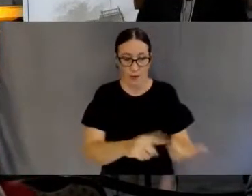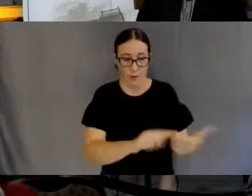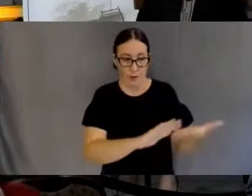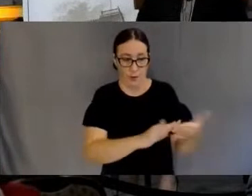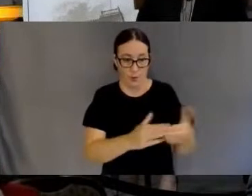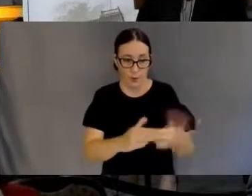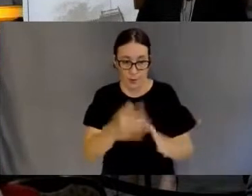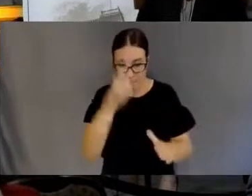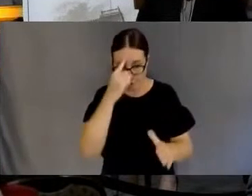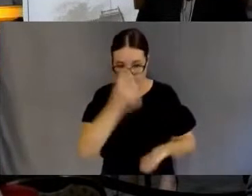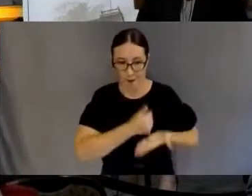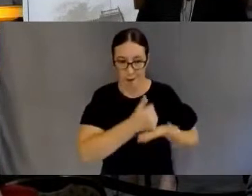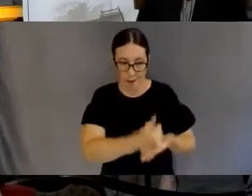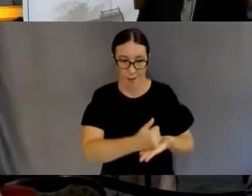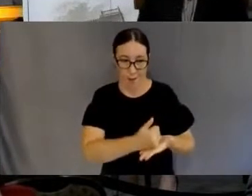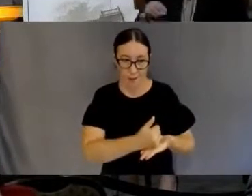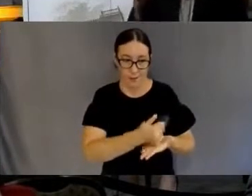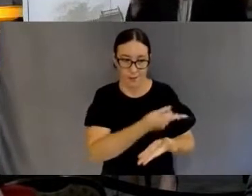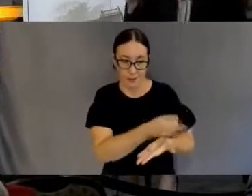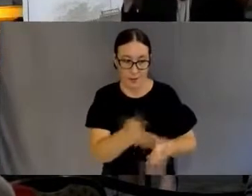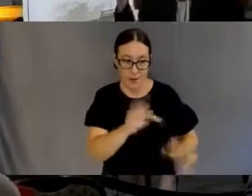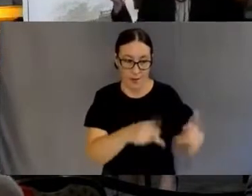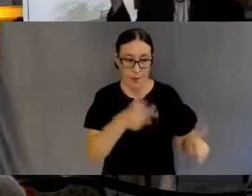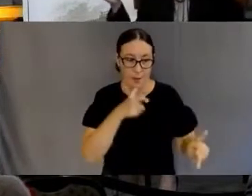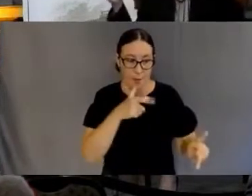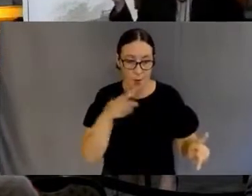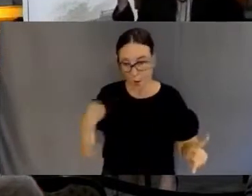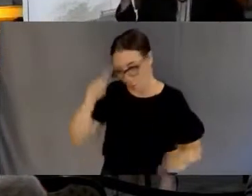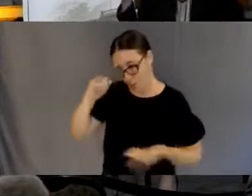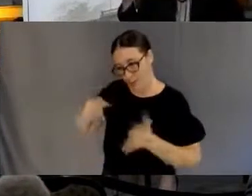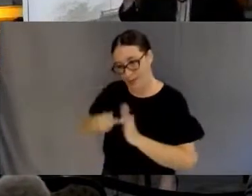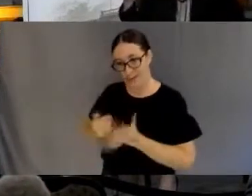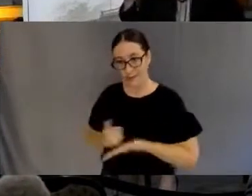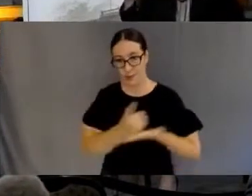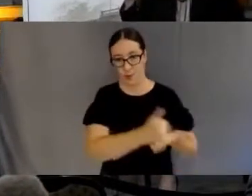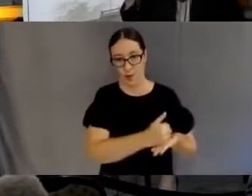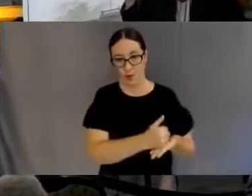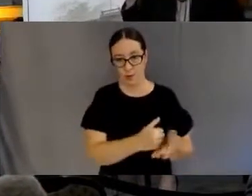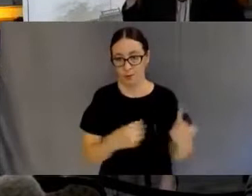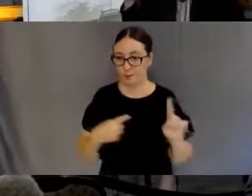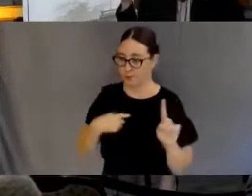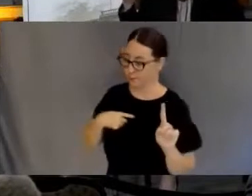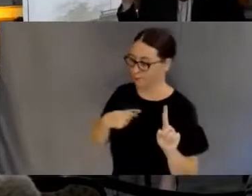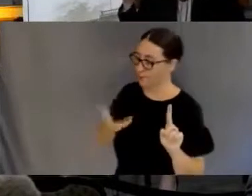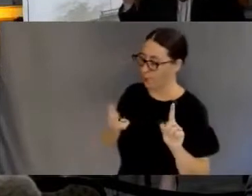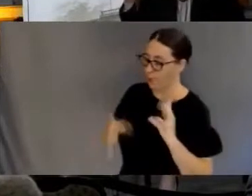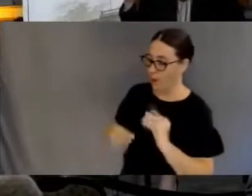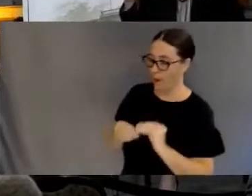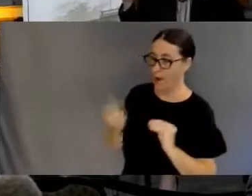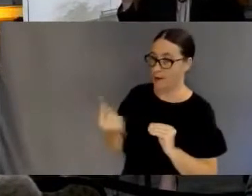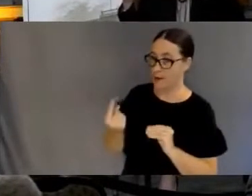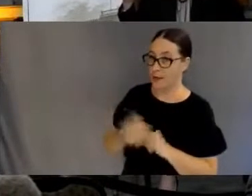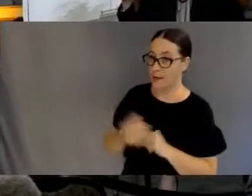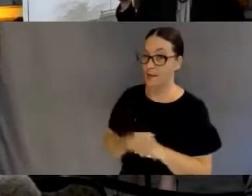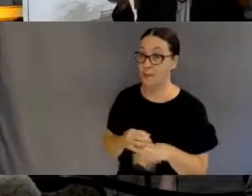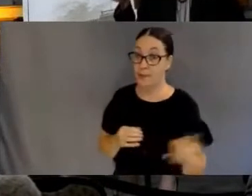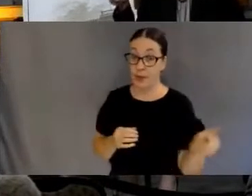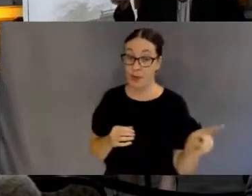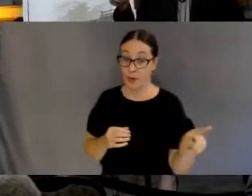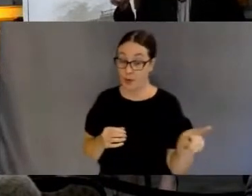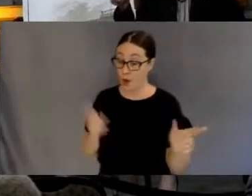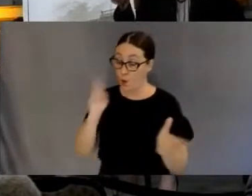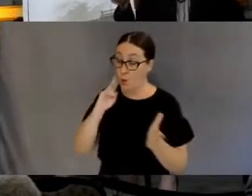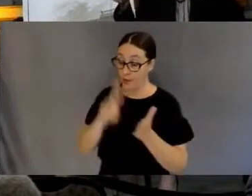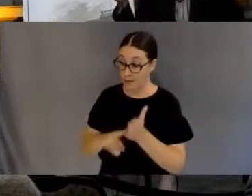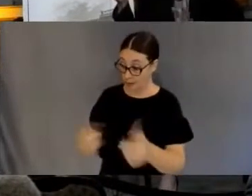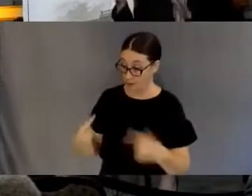the people for whom it's really intended. And if I could just add something, what the Secretary has been doing throughout